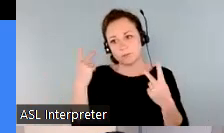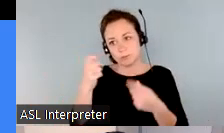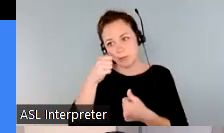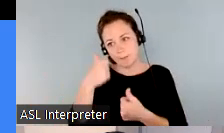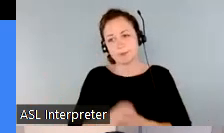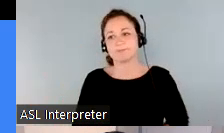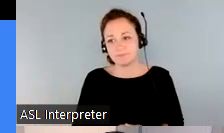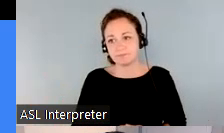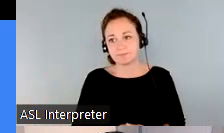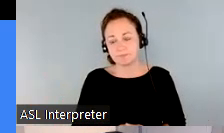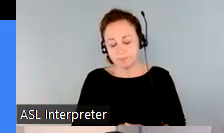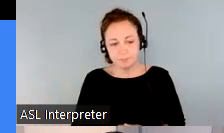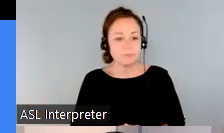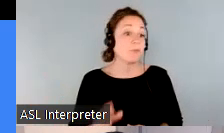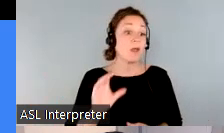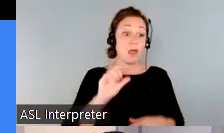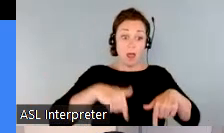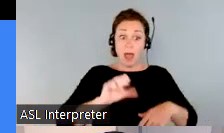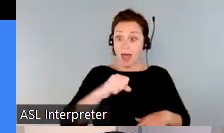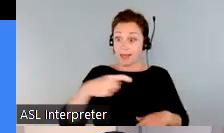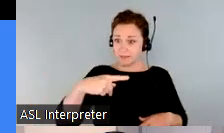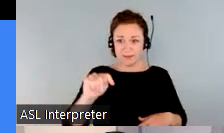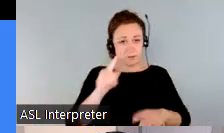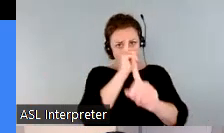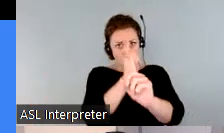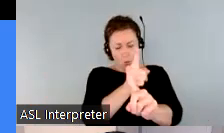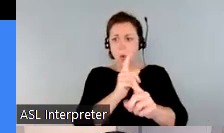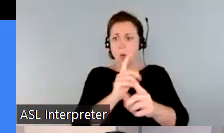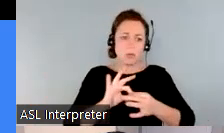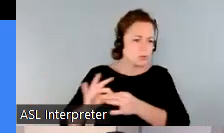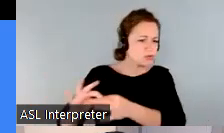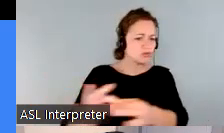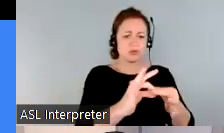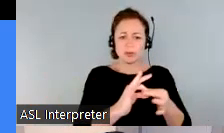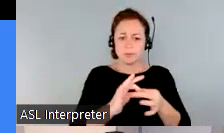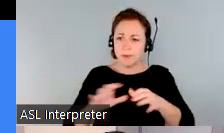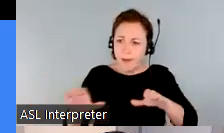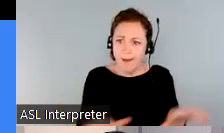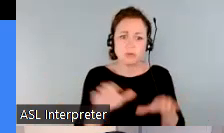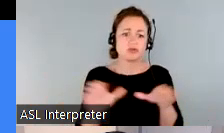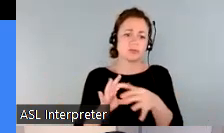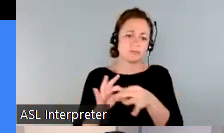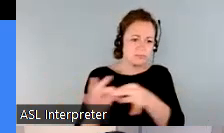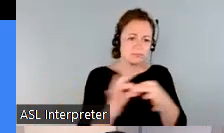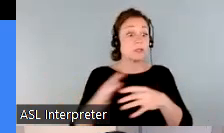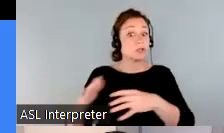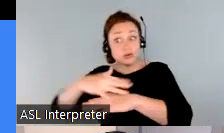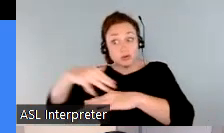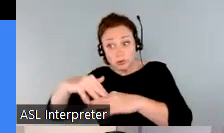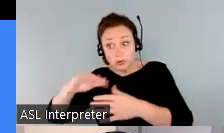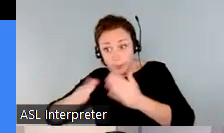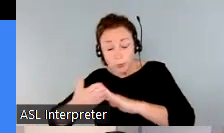SPT is working towards centering, building, trusting relationships, and supporting actions for which Indigenous communities and